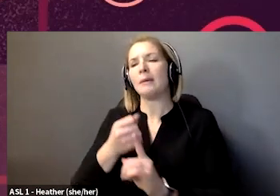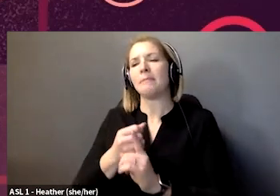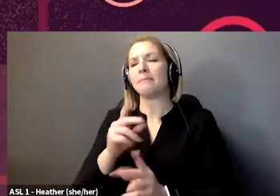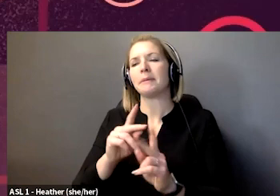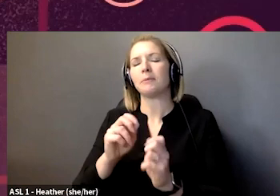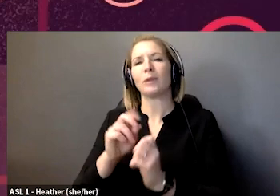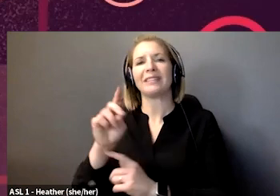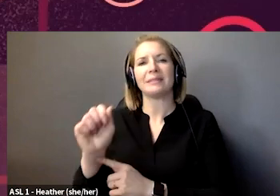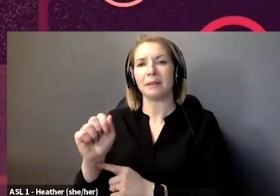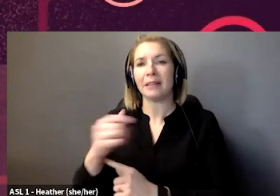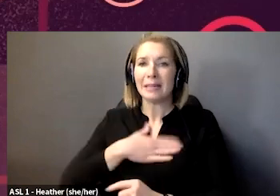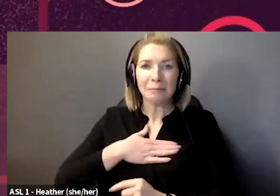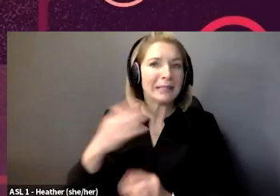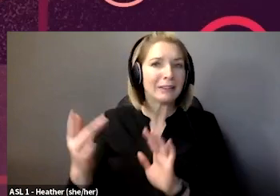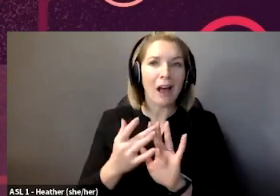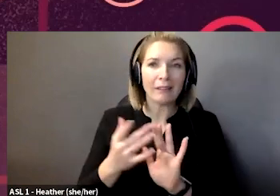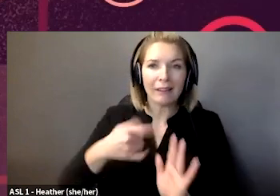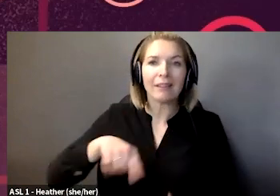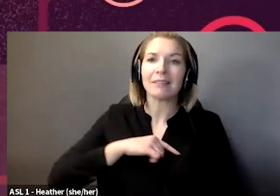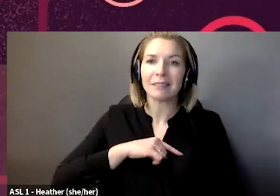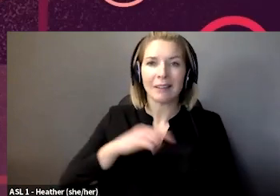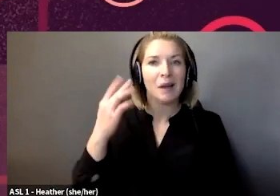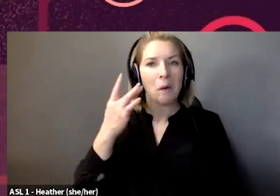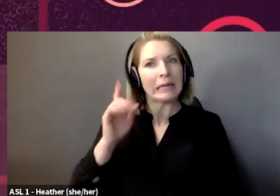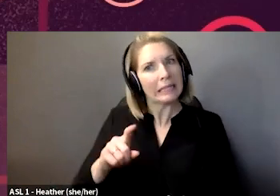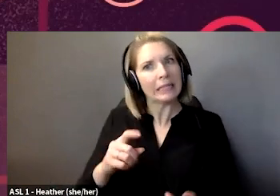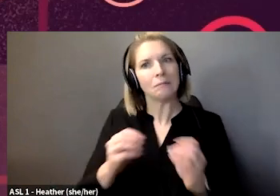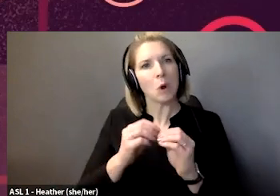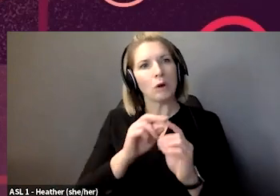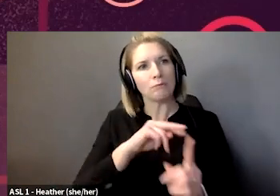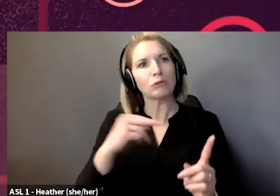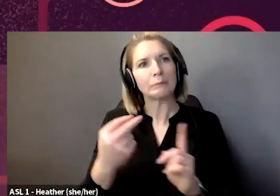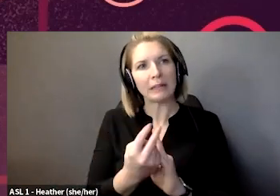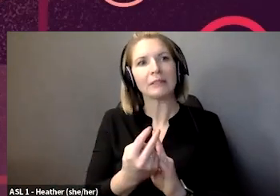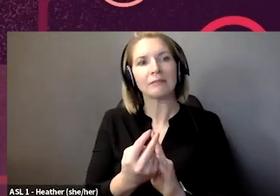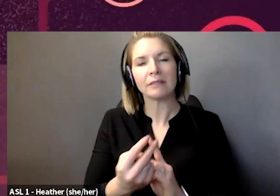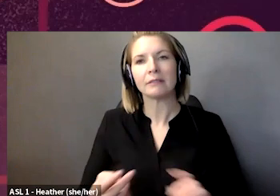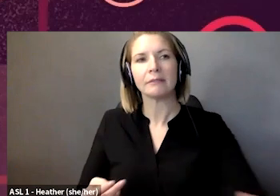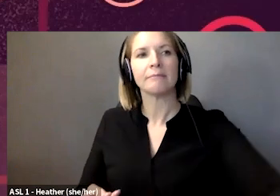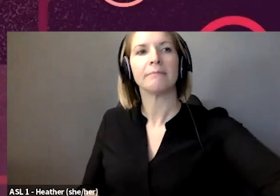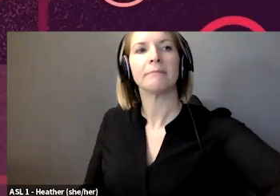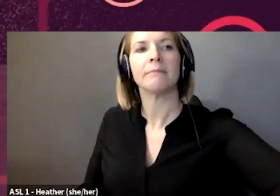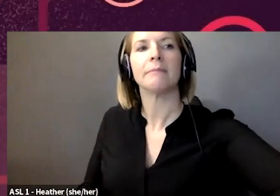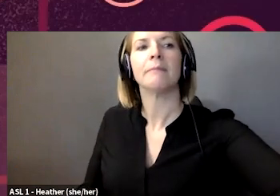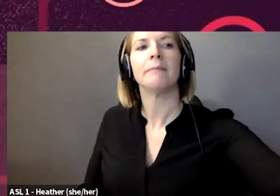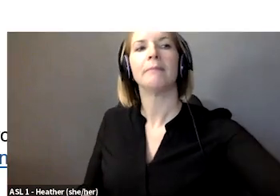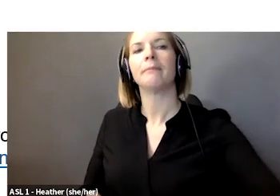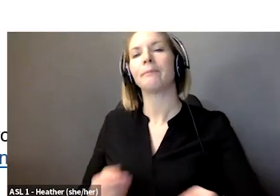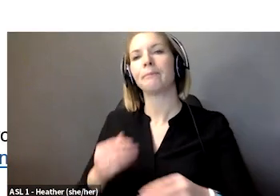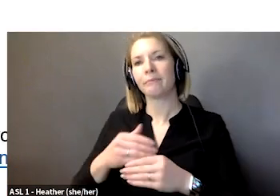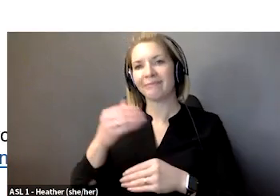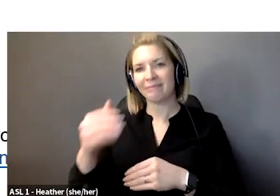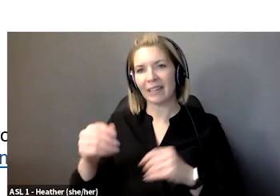study, especially as we start talking to employer groups, because that's critical. If you go to the next slide, Kate.